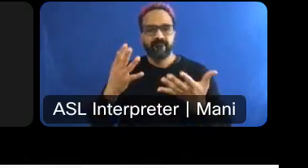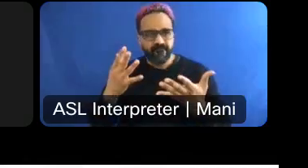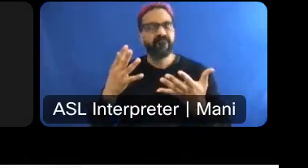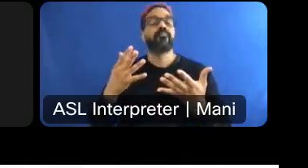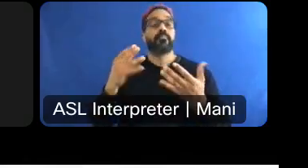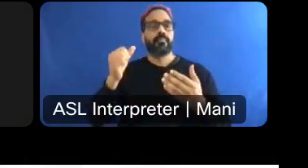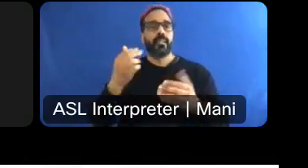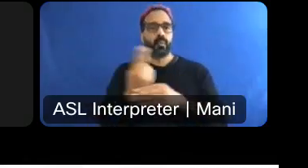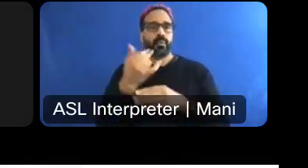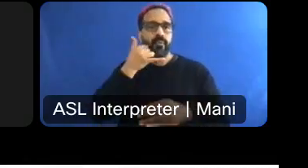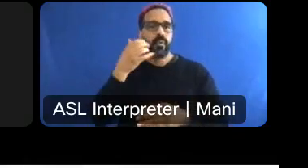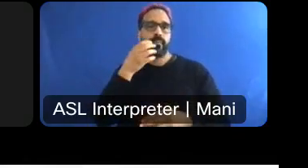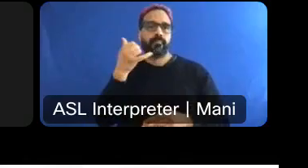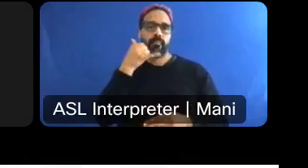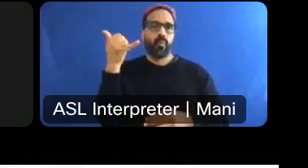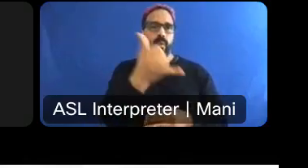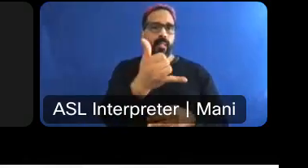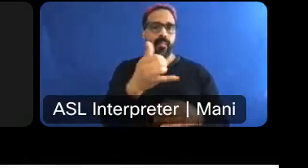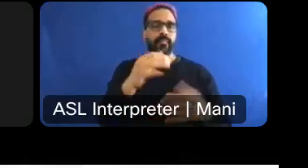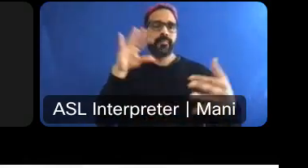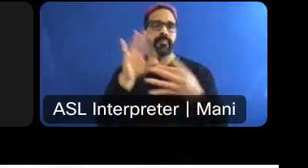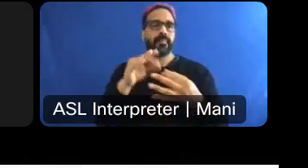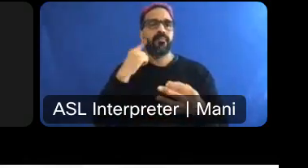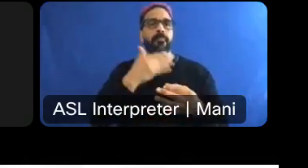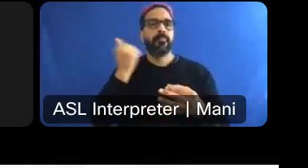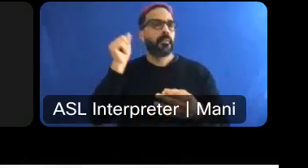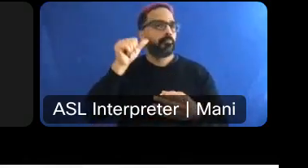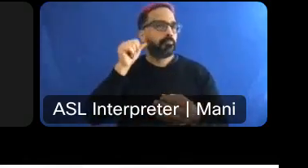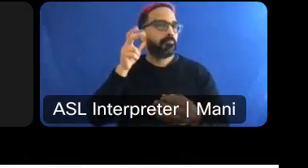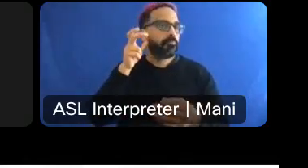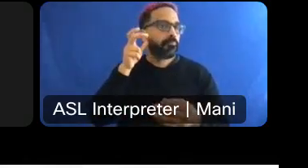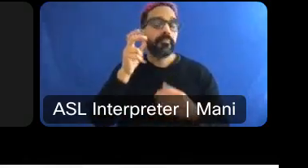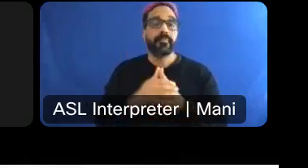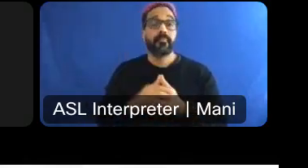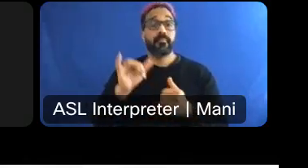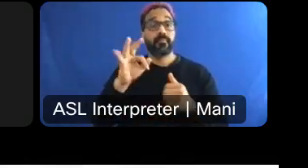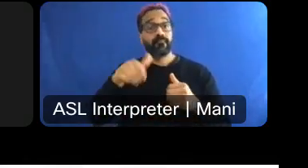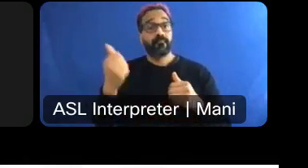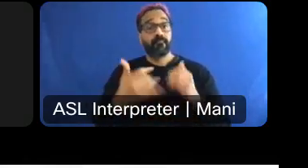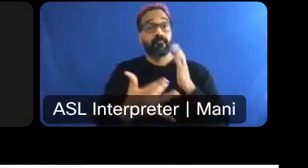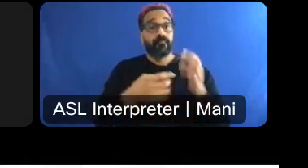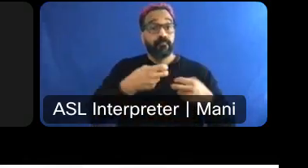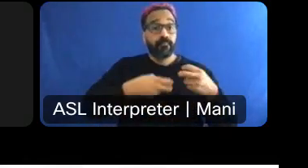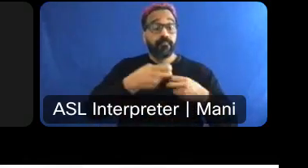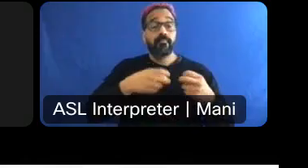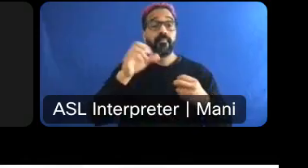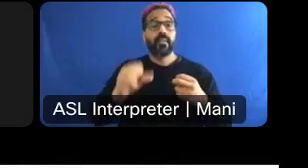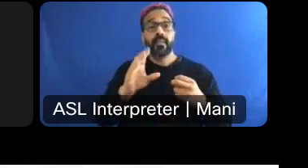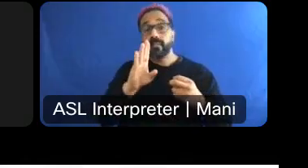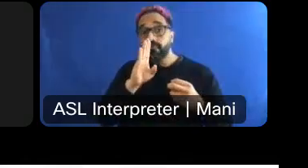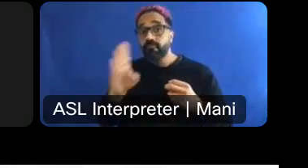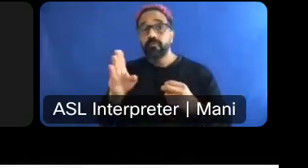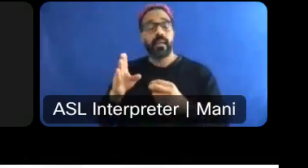connection. If you are experiencing technical difficulties, you can directly chat with Carla